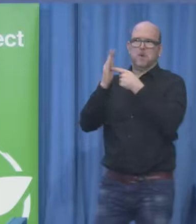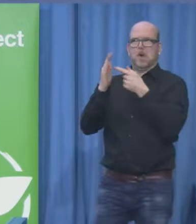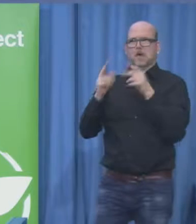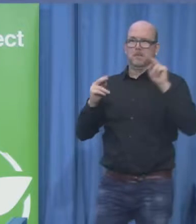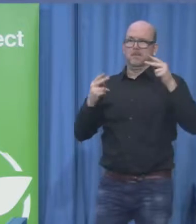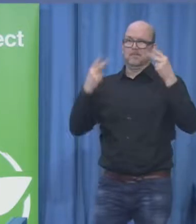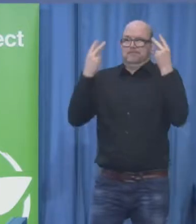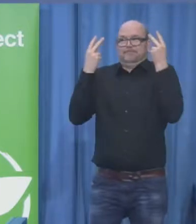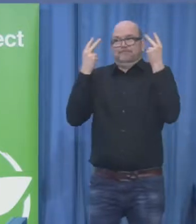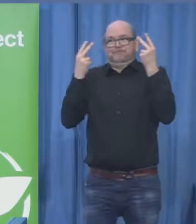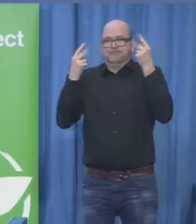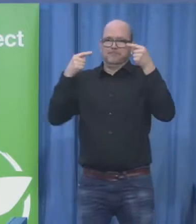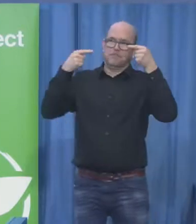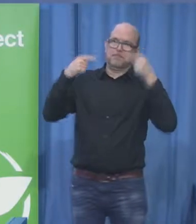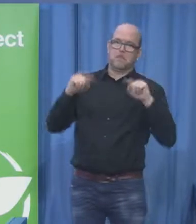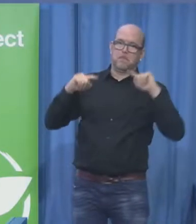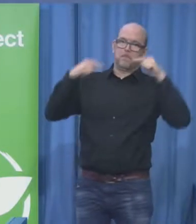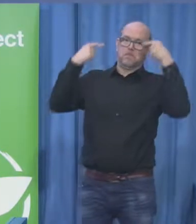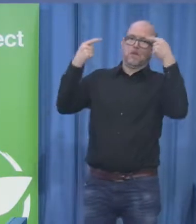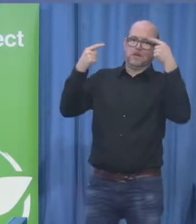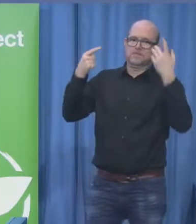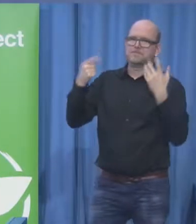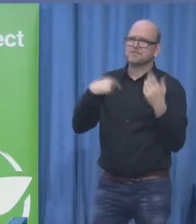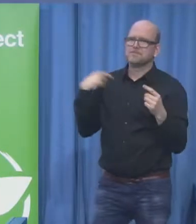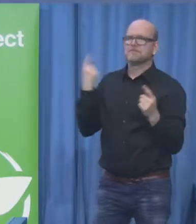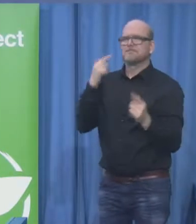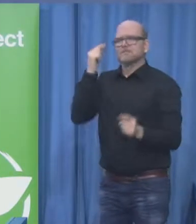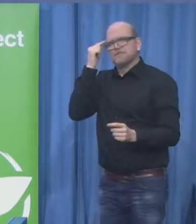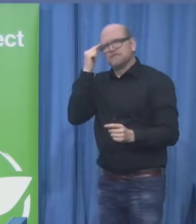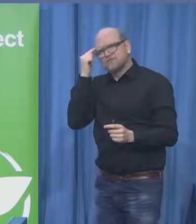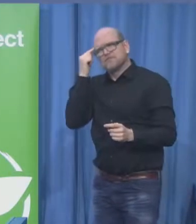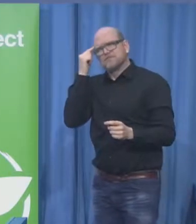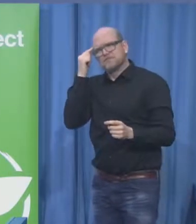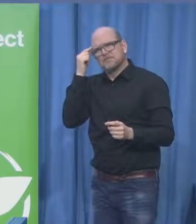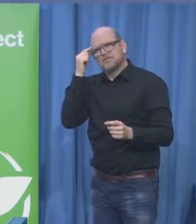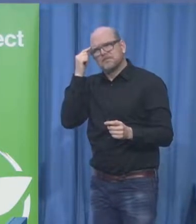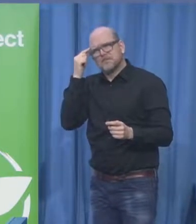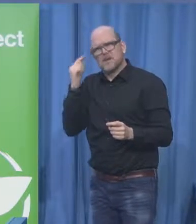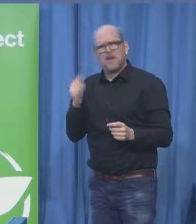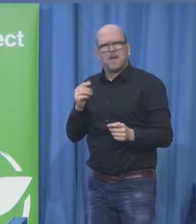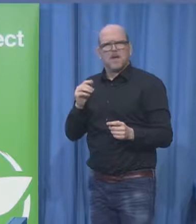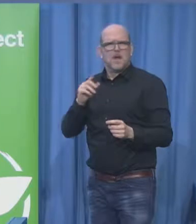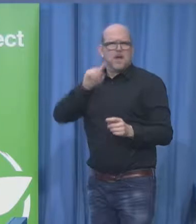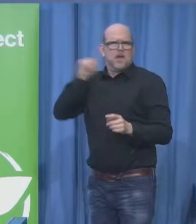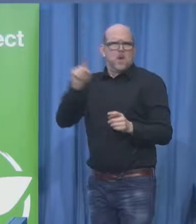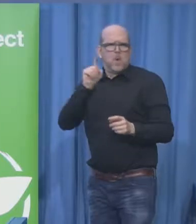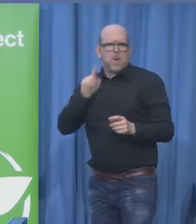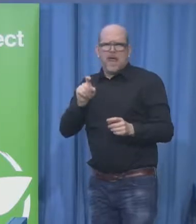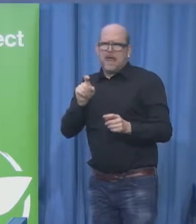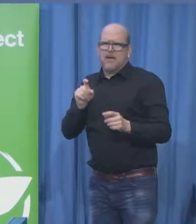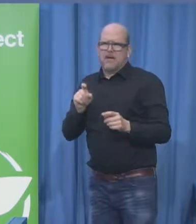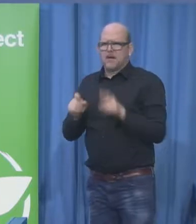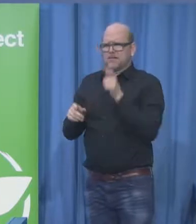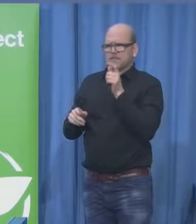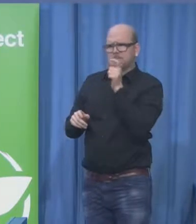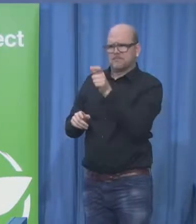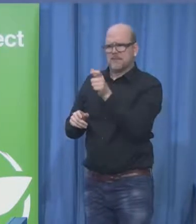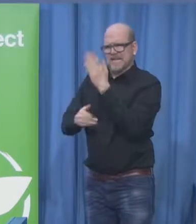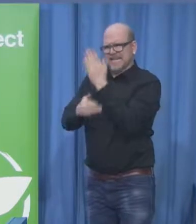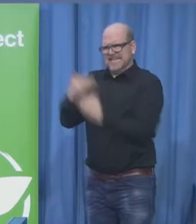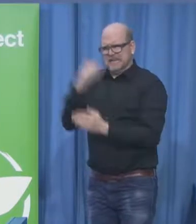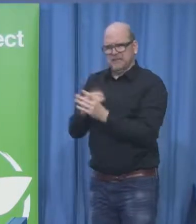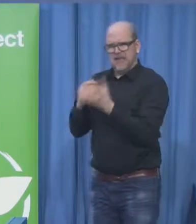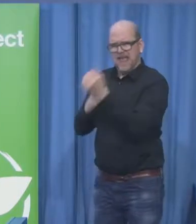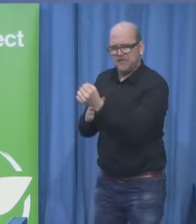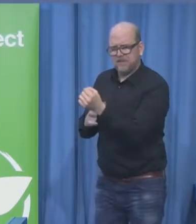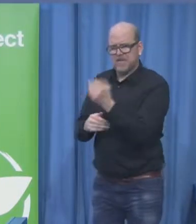way we are created, looking forward to a world without barriers, in which our spirits and our souls have